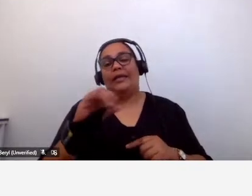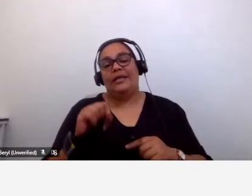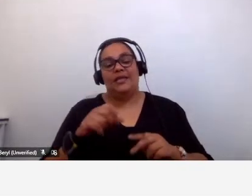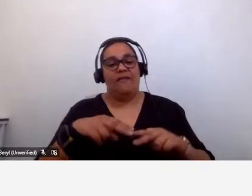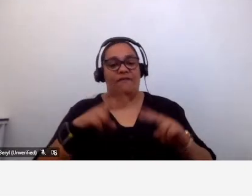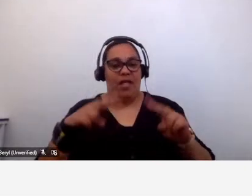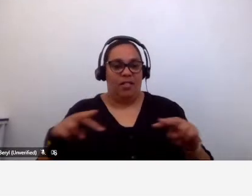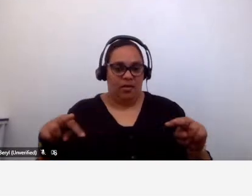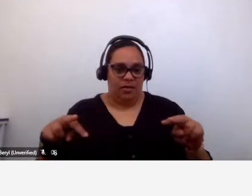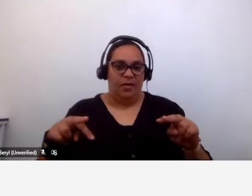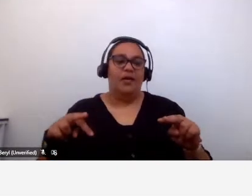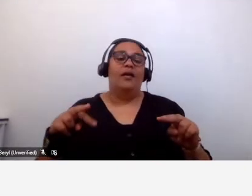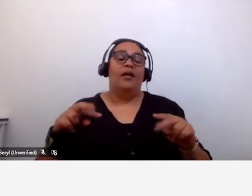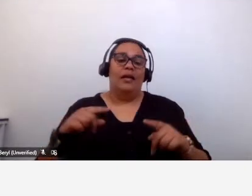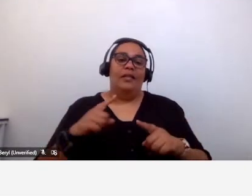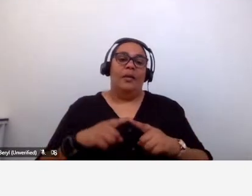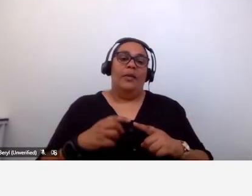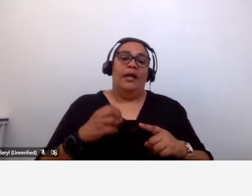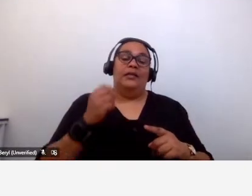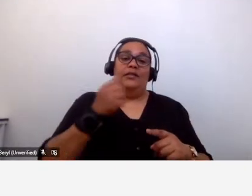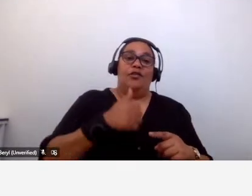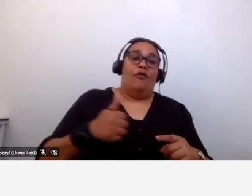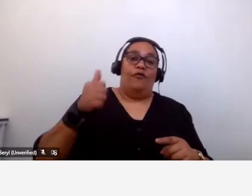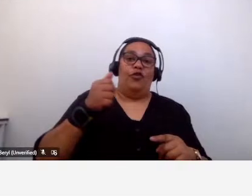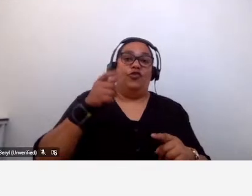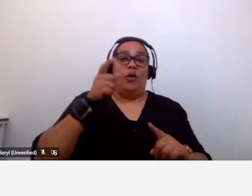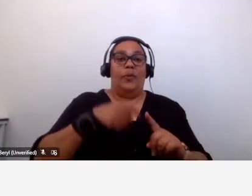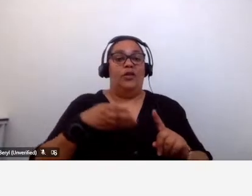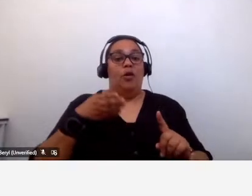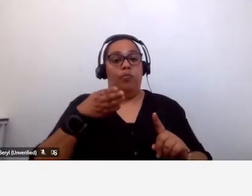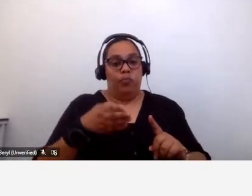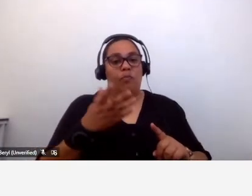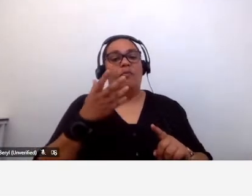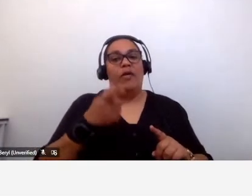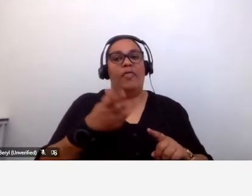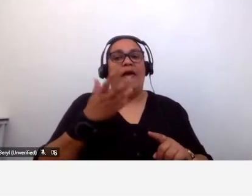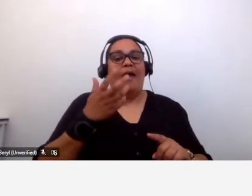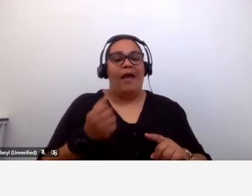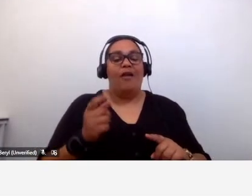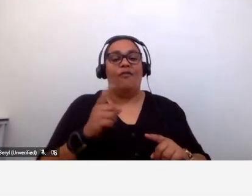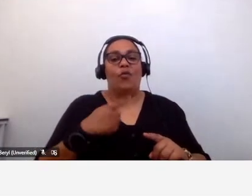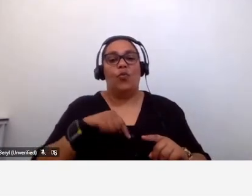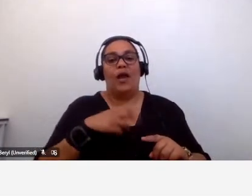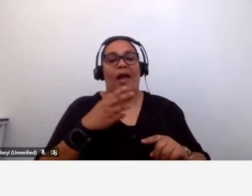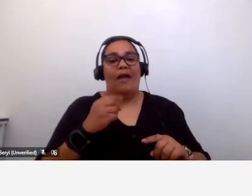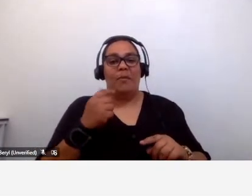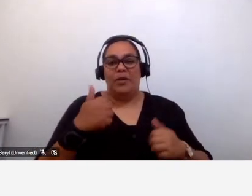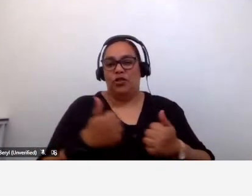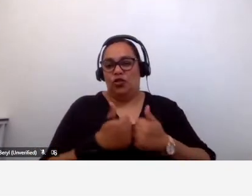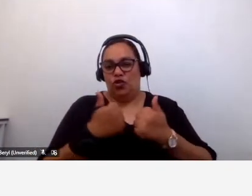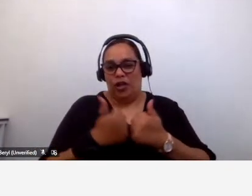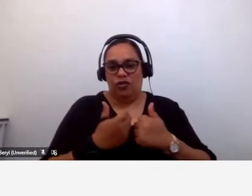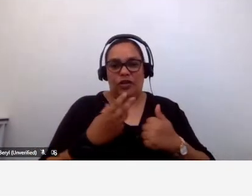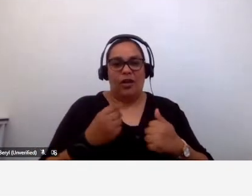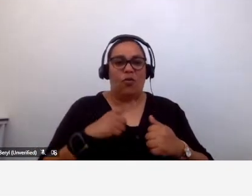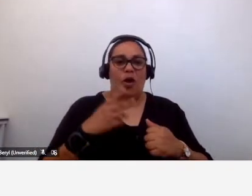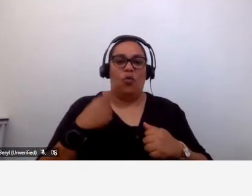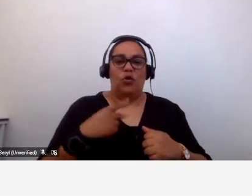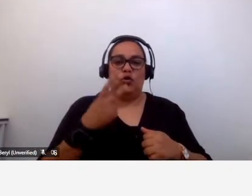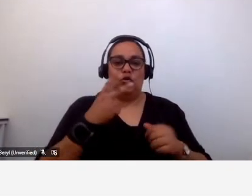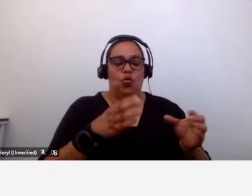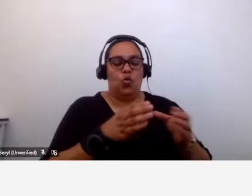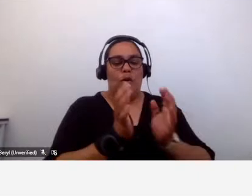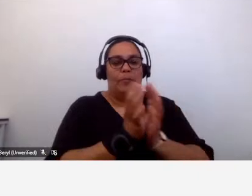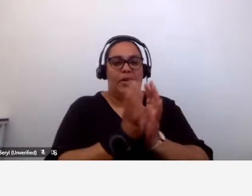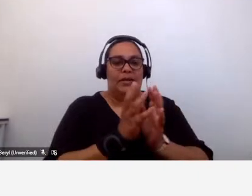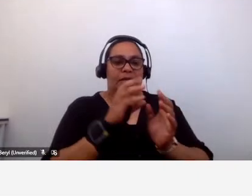then the officials there also had the problem. We had a bit of a challenge because there were about 2 caucuses there